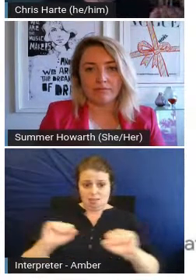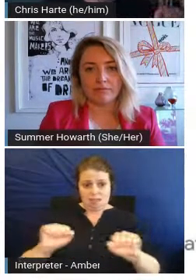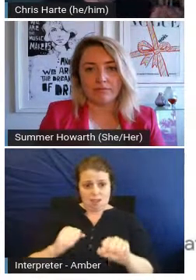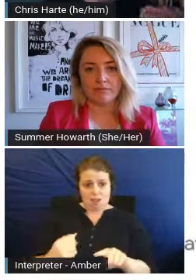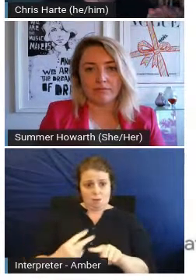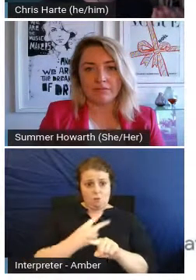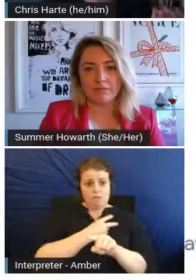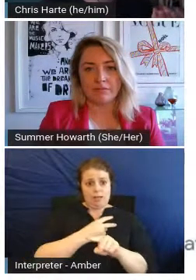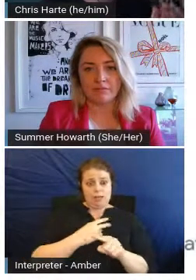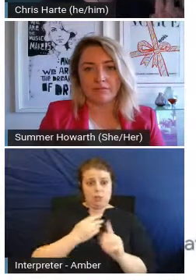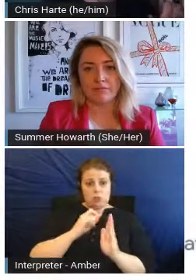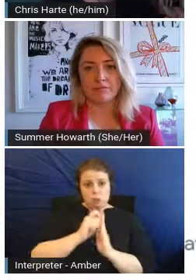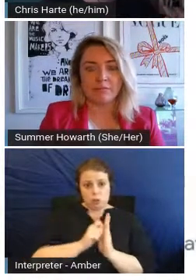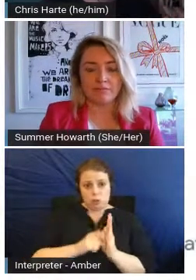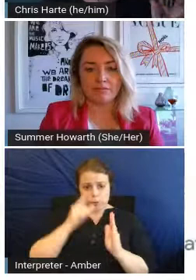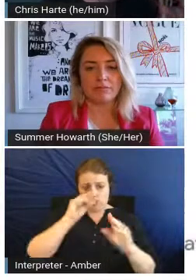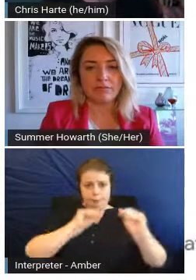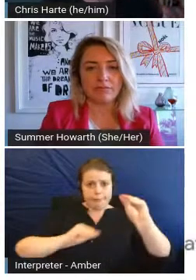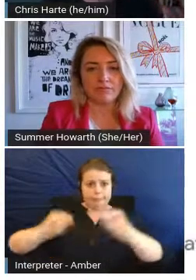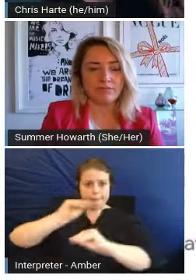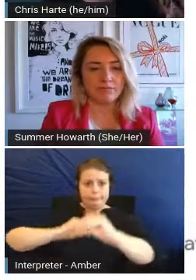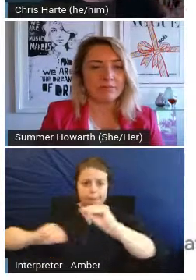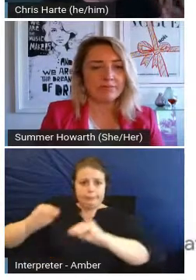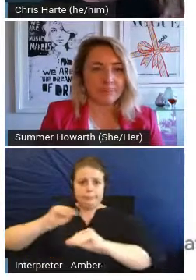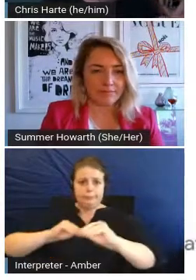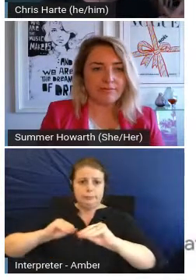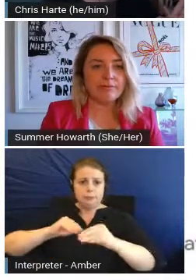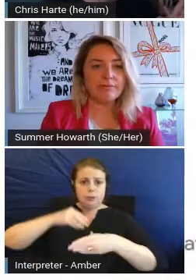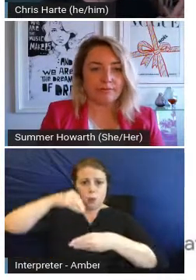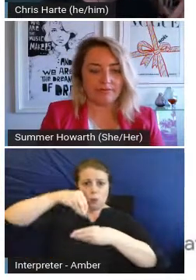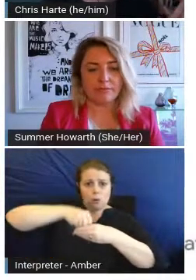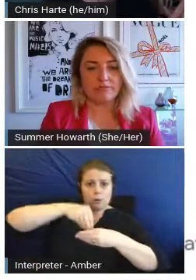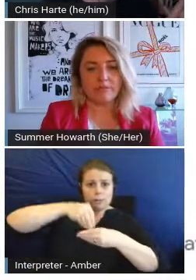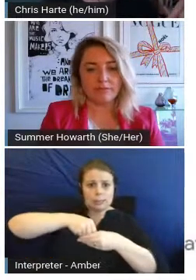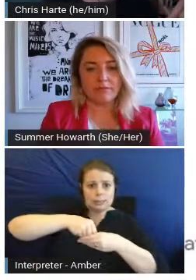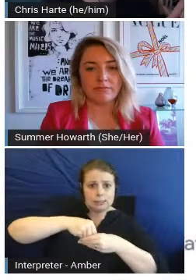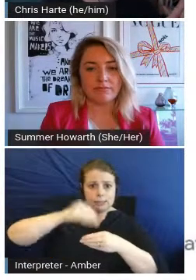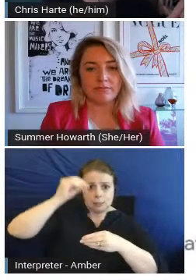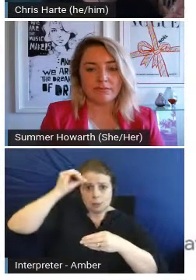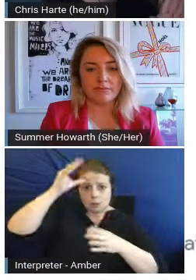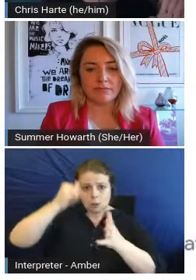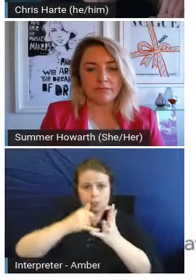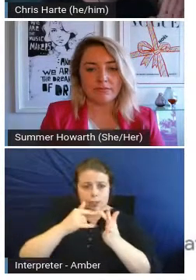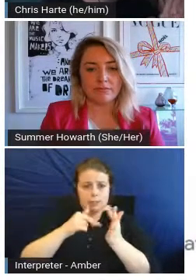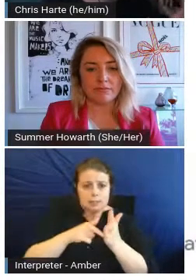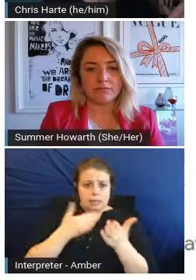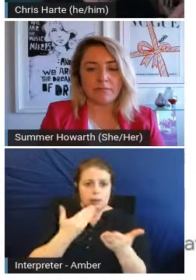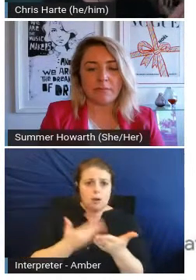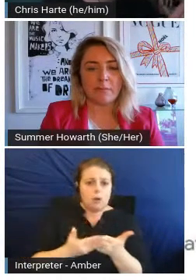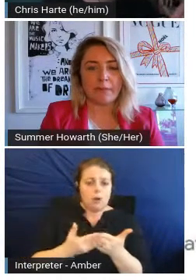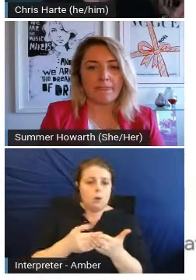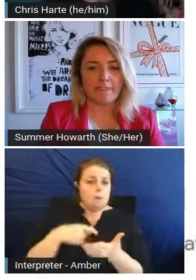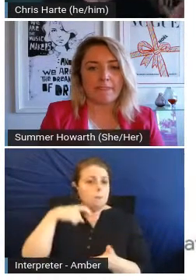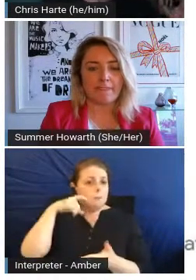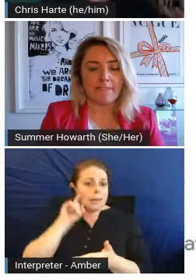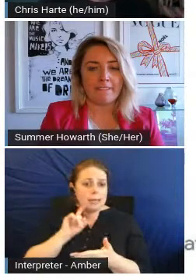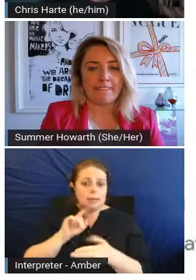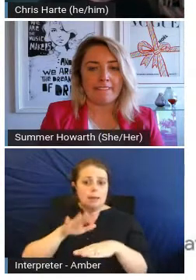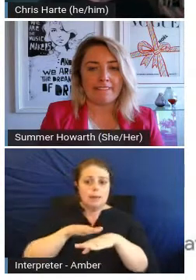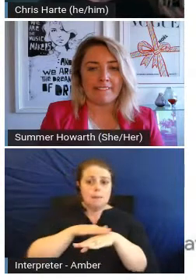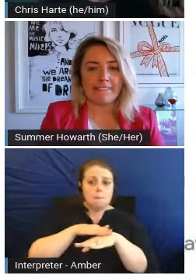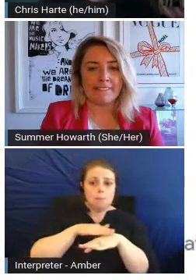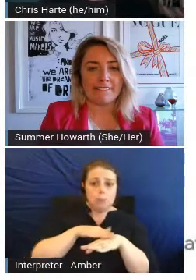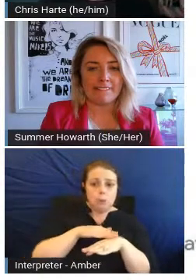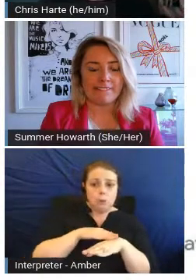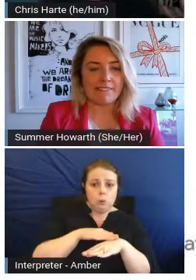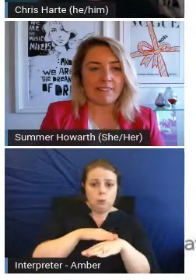move these cards around. So the content, the knowledge set, is on those kind of pink and blue cards in that column, and you'll see the